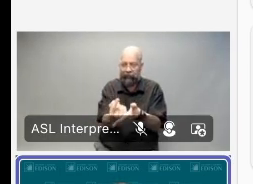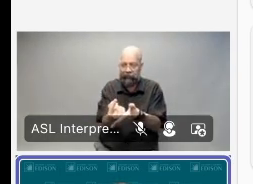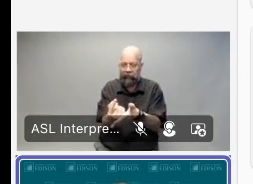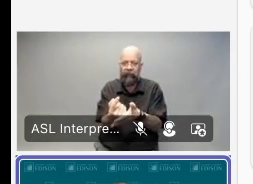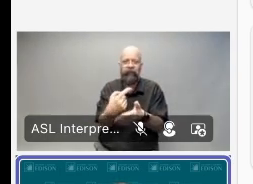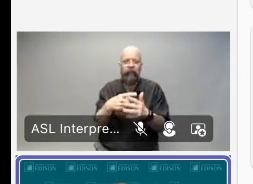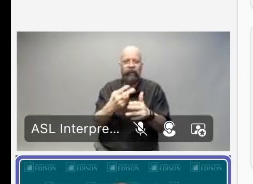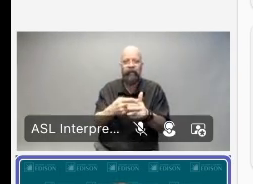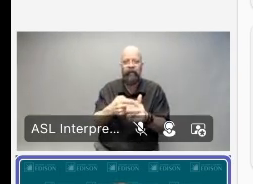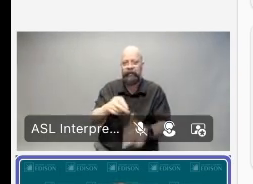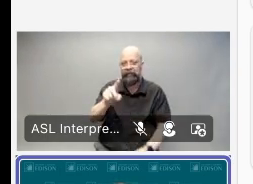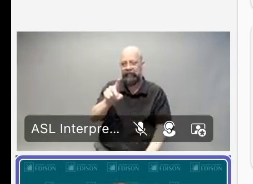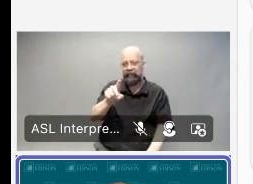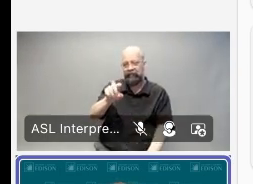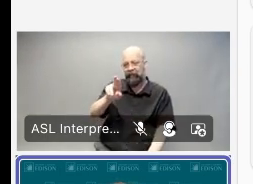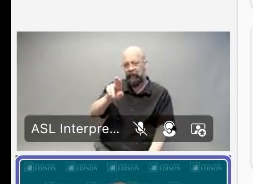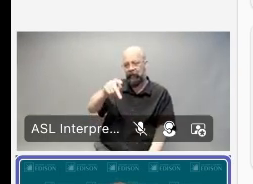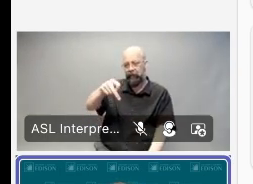DRPEP,